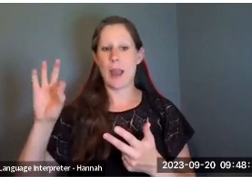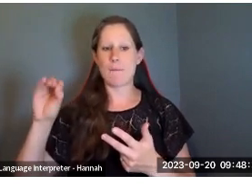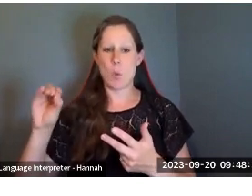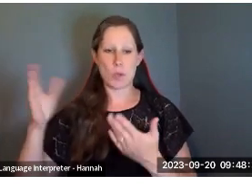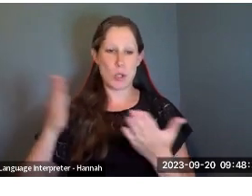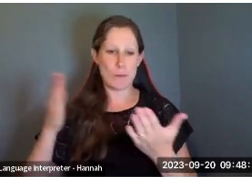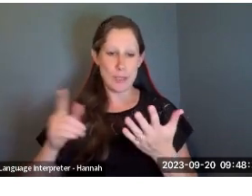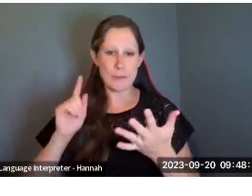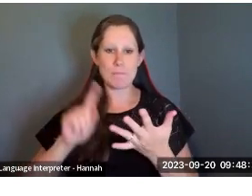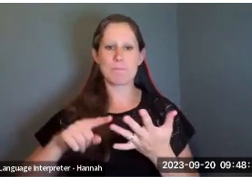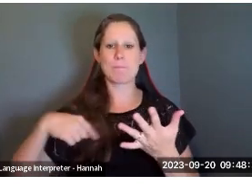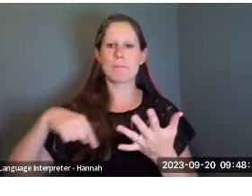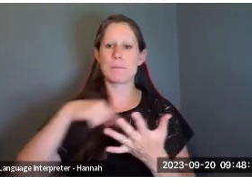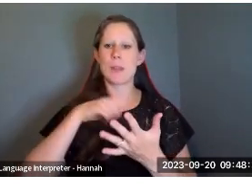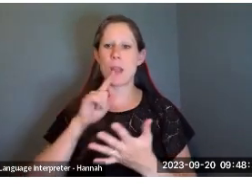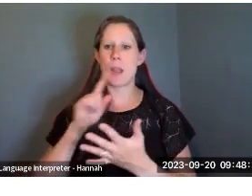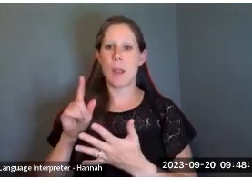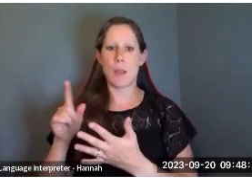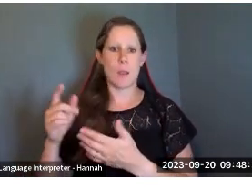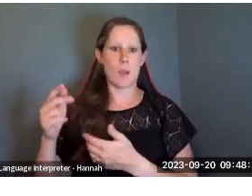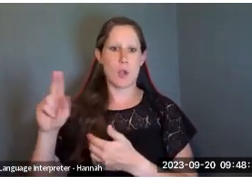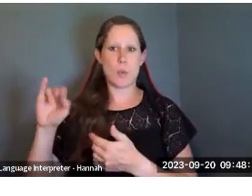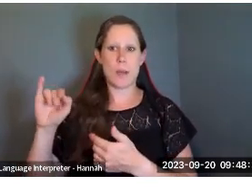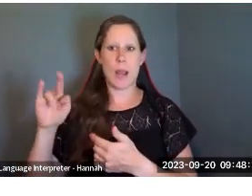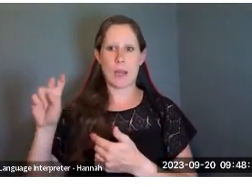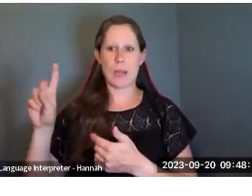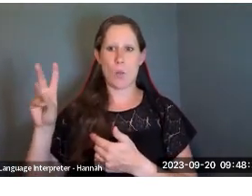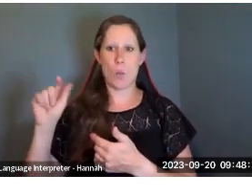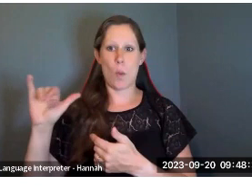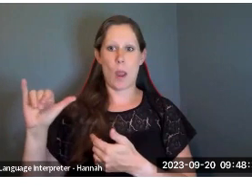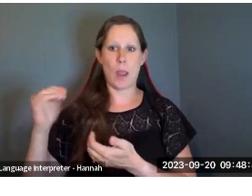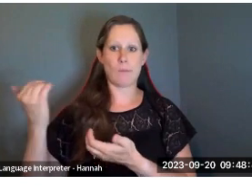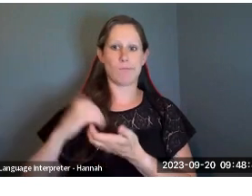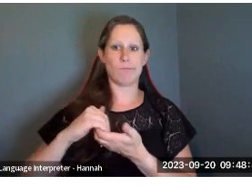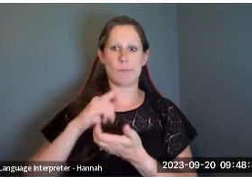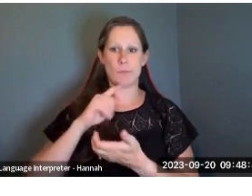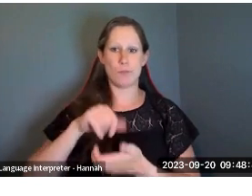United Way of Greater St. Louis safety net partner.